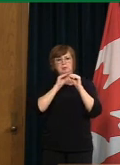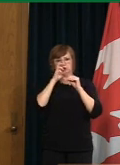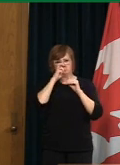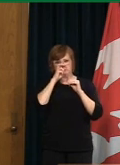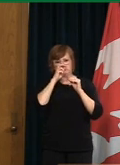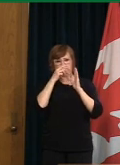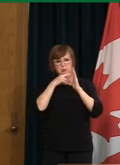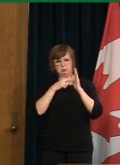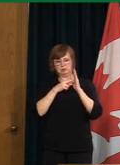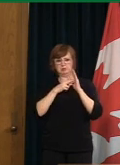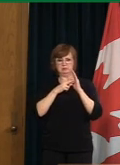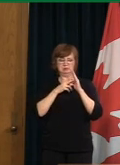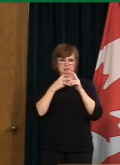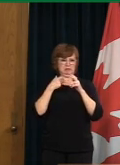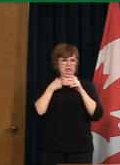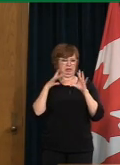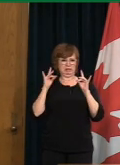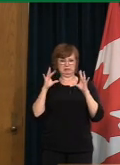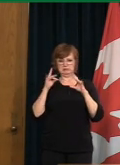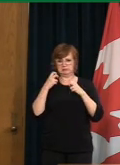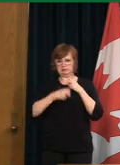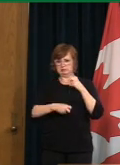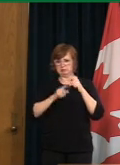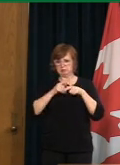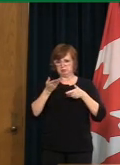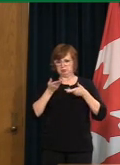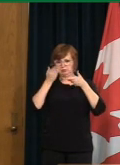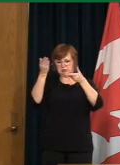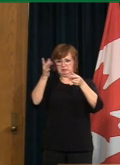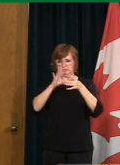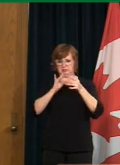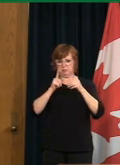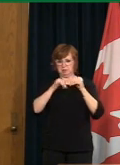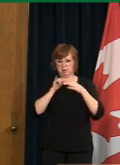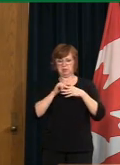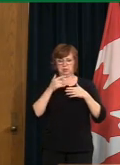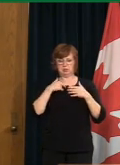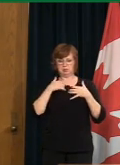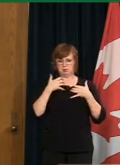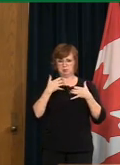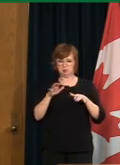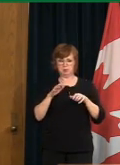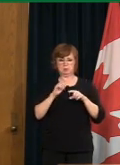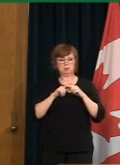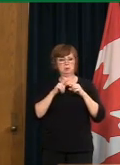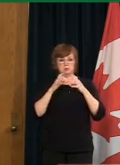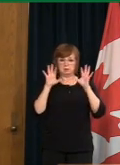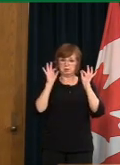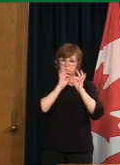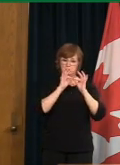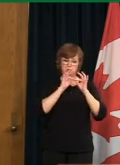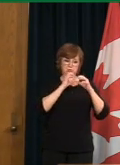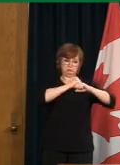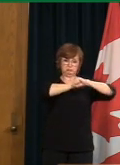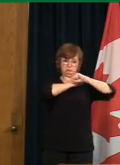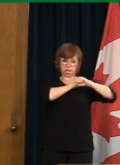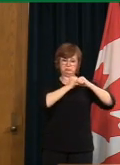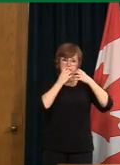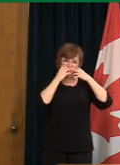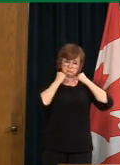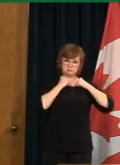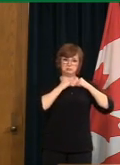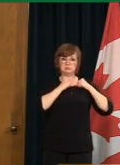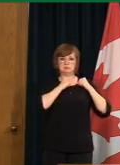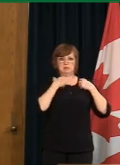to propose and implement, but are necessary to protect the healthcare system, which has come under